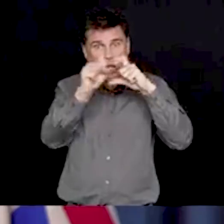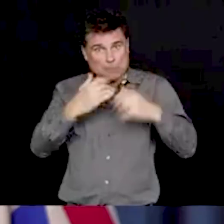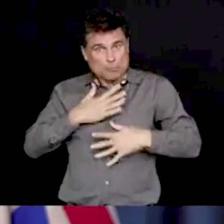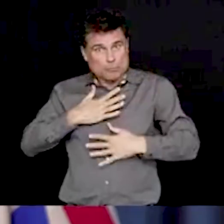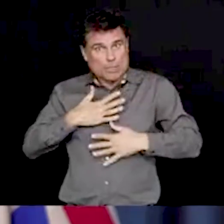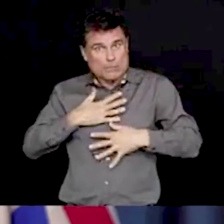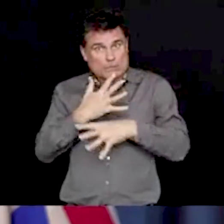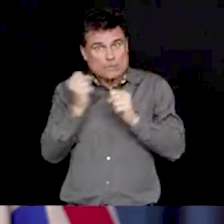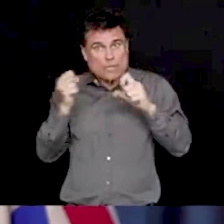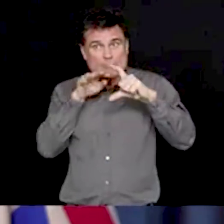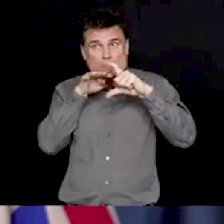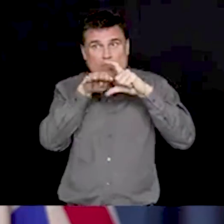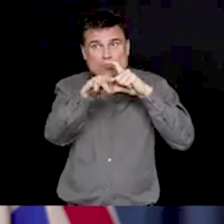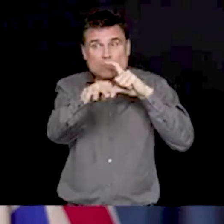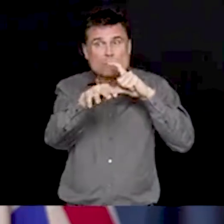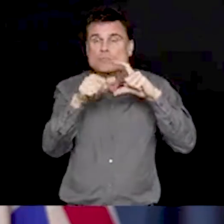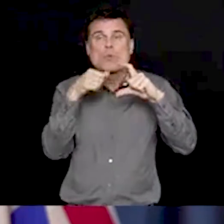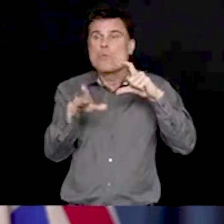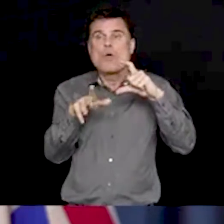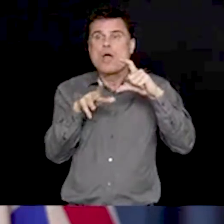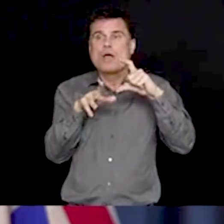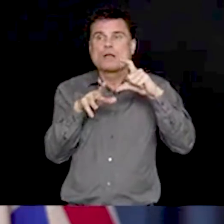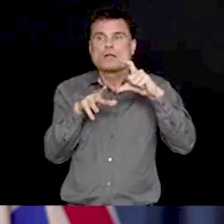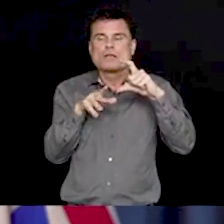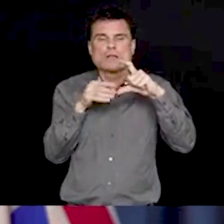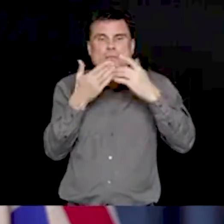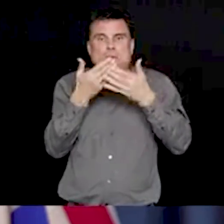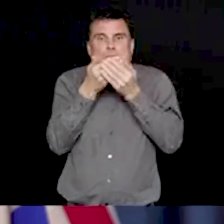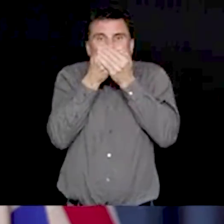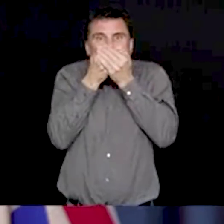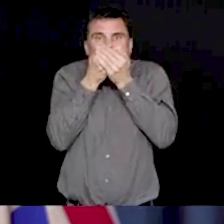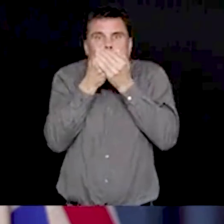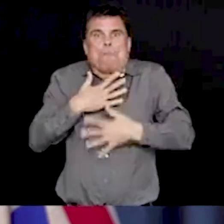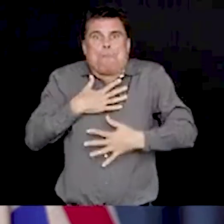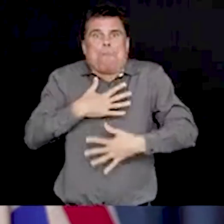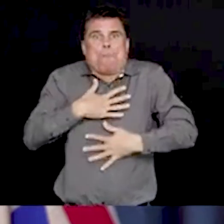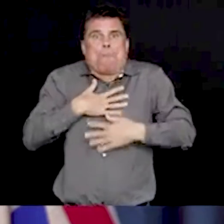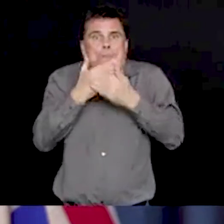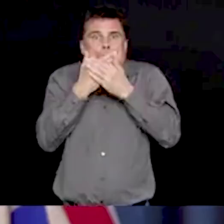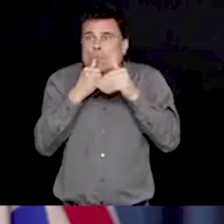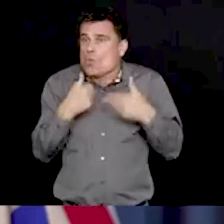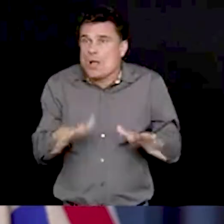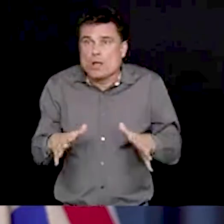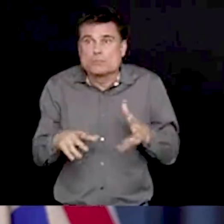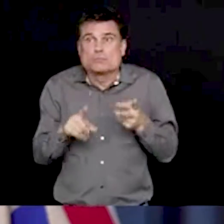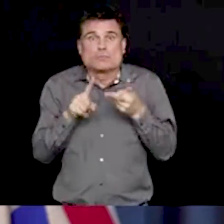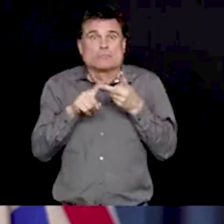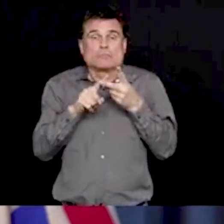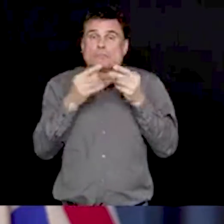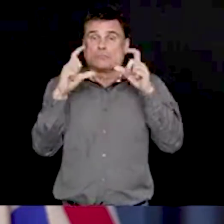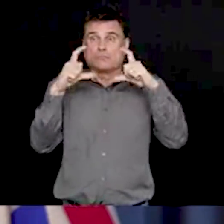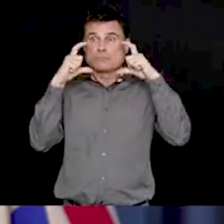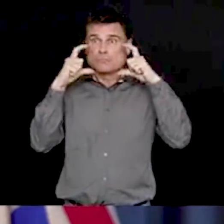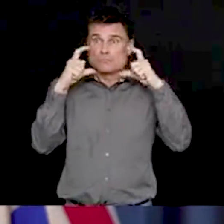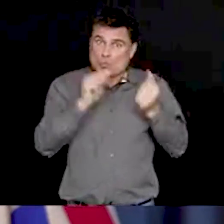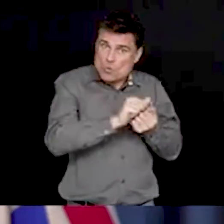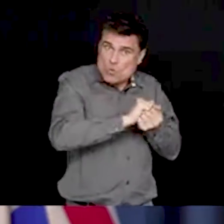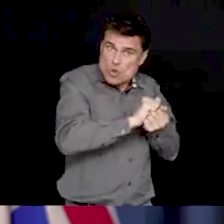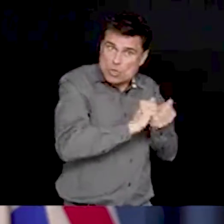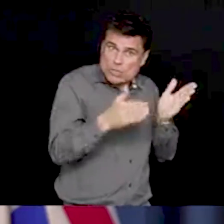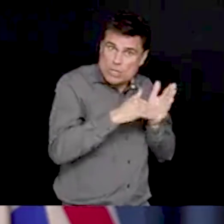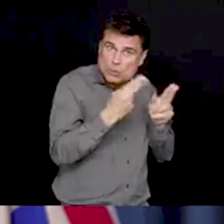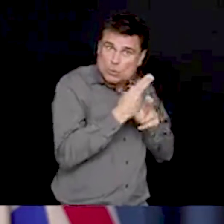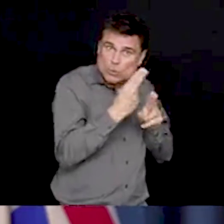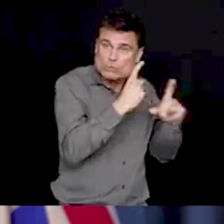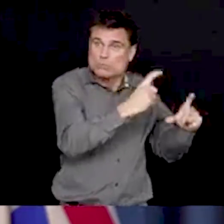or causing additional problems. So a bunch of caveats, but I'm not against it in terms of if people want to use it as a way